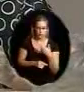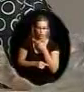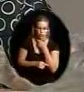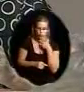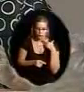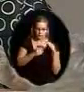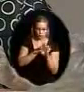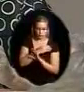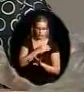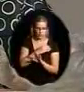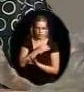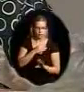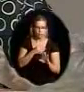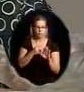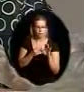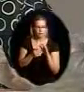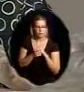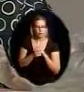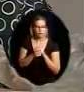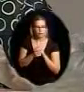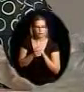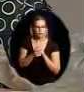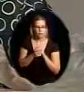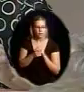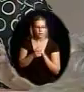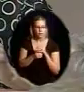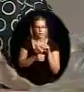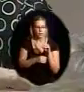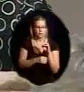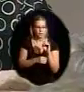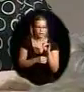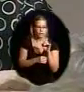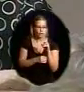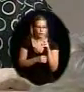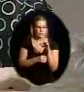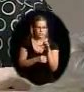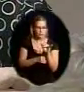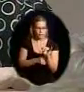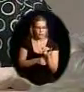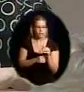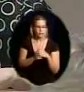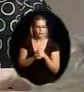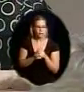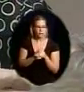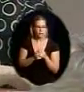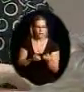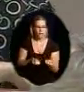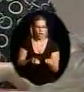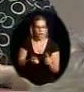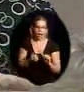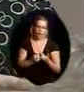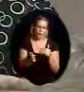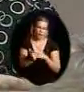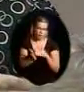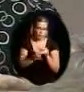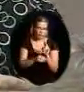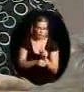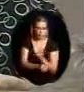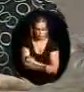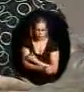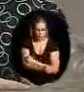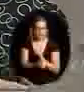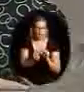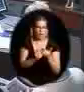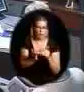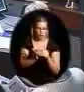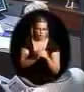predict alcohol and other drug use, delinquency, gang involvement, and other problems, the prevalence and frequency of drug use, and the prevalence and